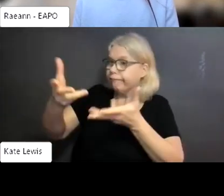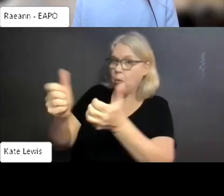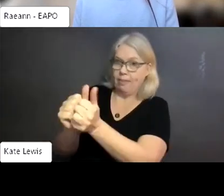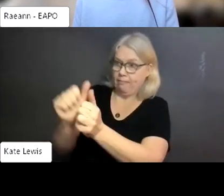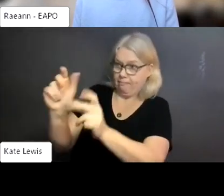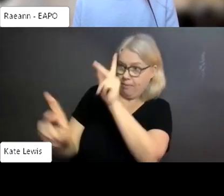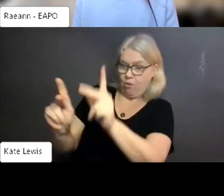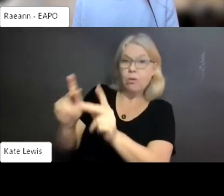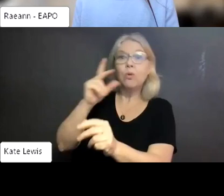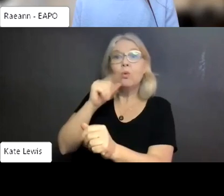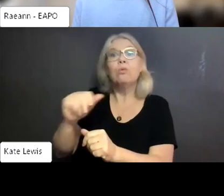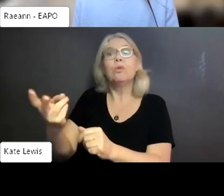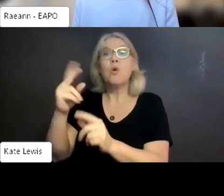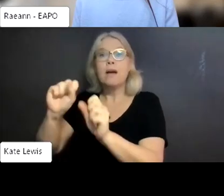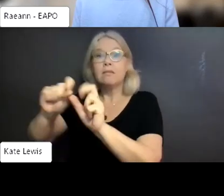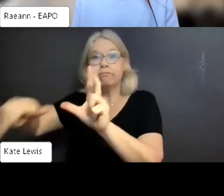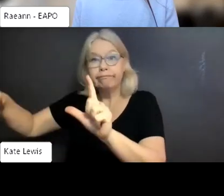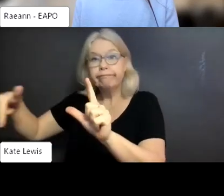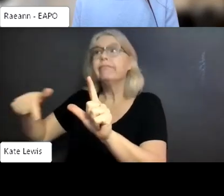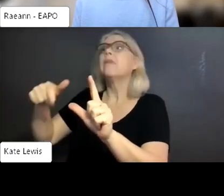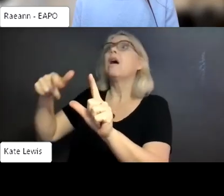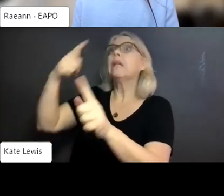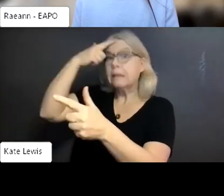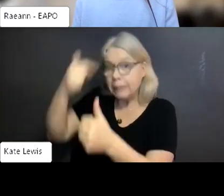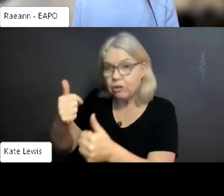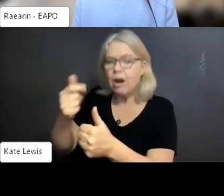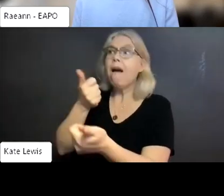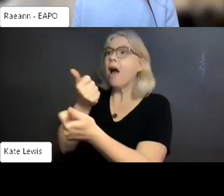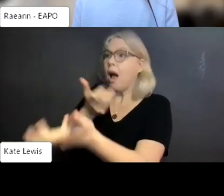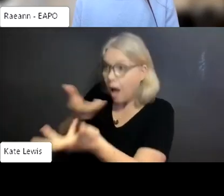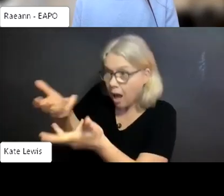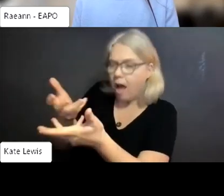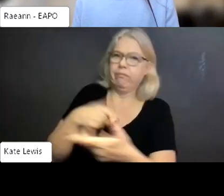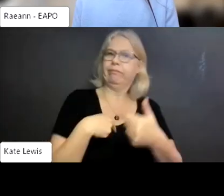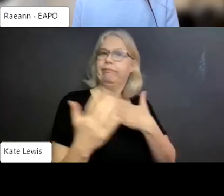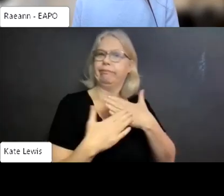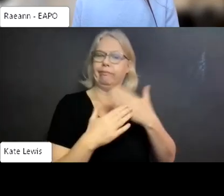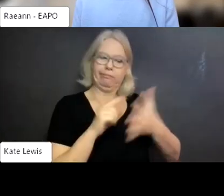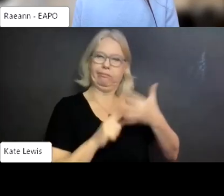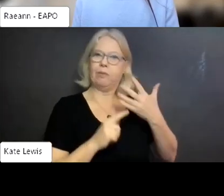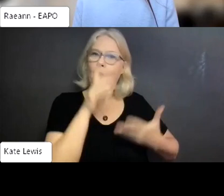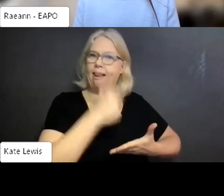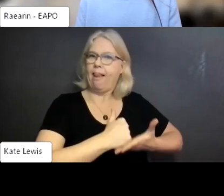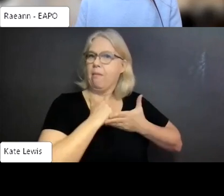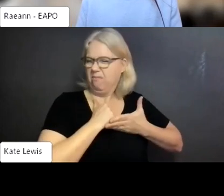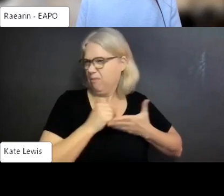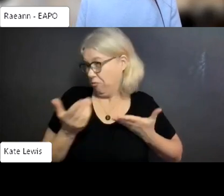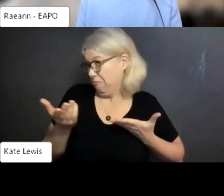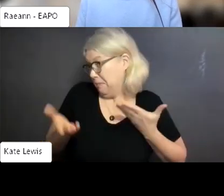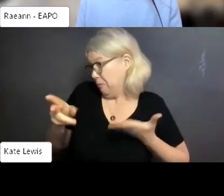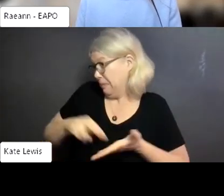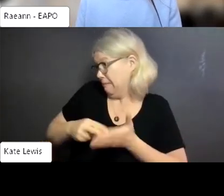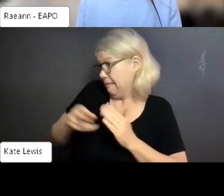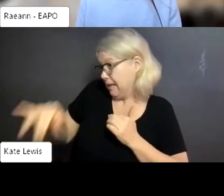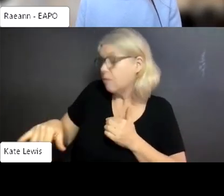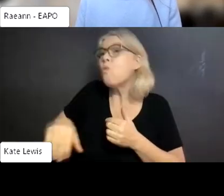also that form that is super helpful as well, that partners can fill out when going